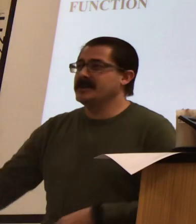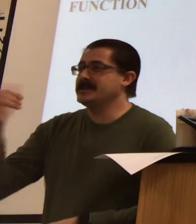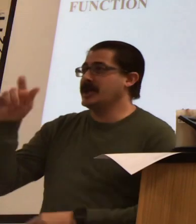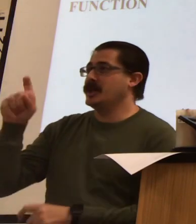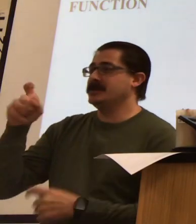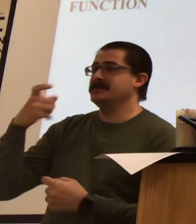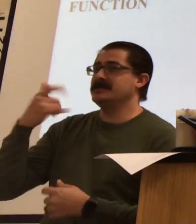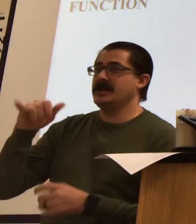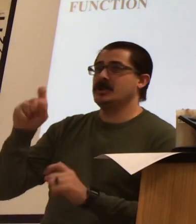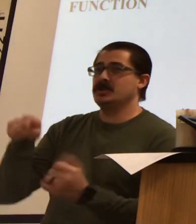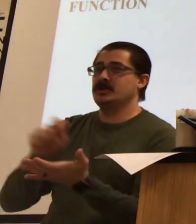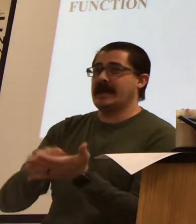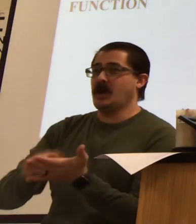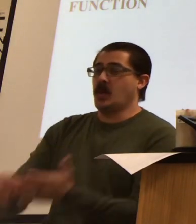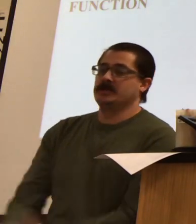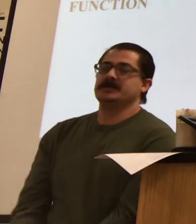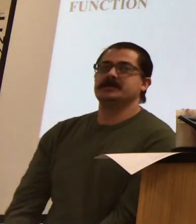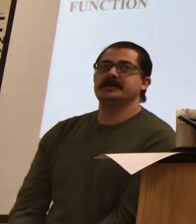Keyword is identify.